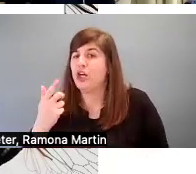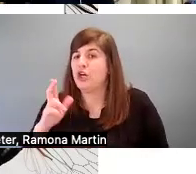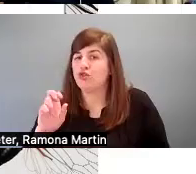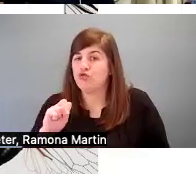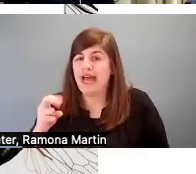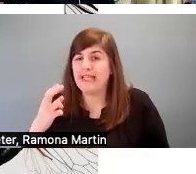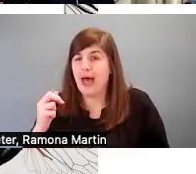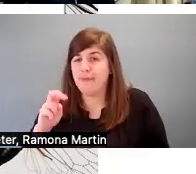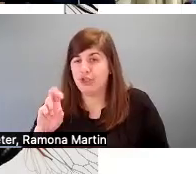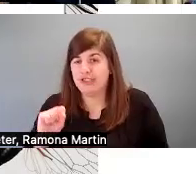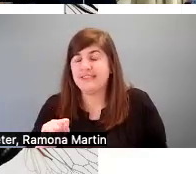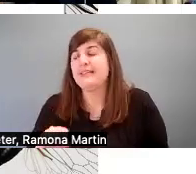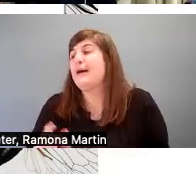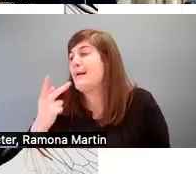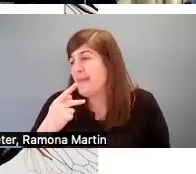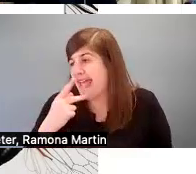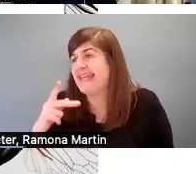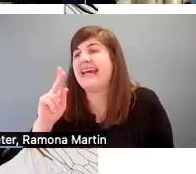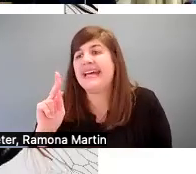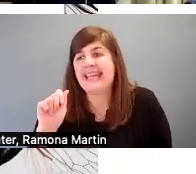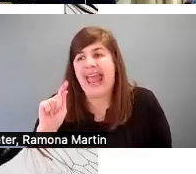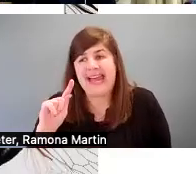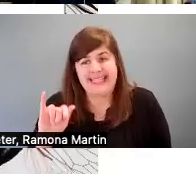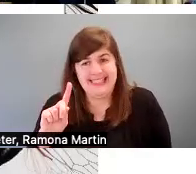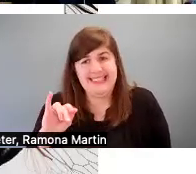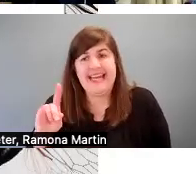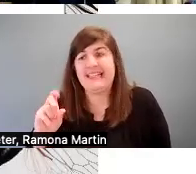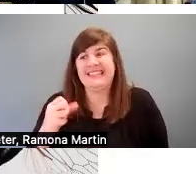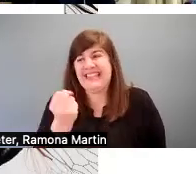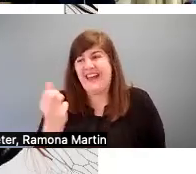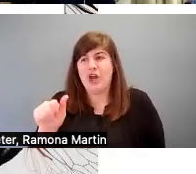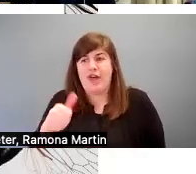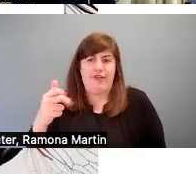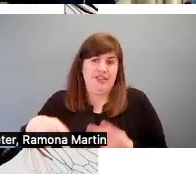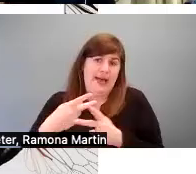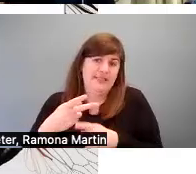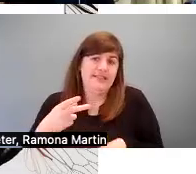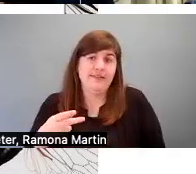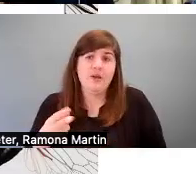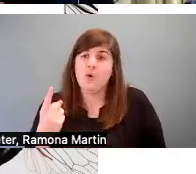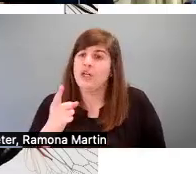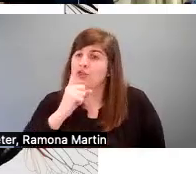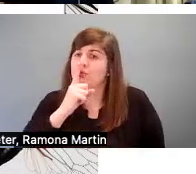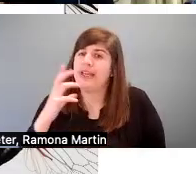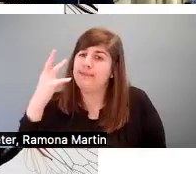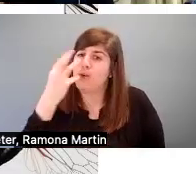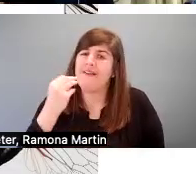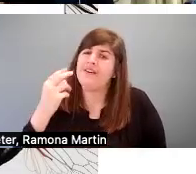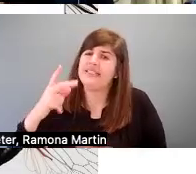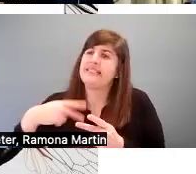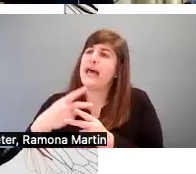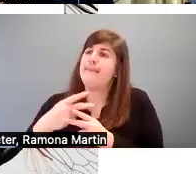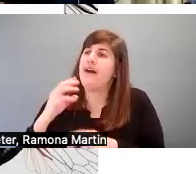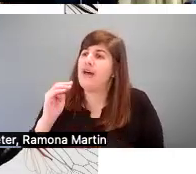pink katydids, there are several other types of pink moths. One of them is really beautiful. It's a type of